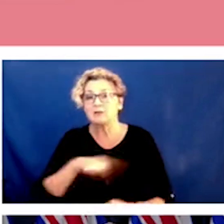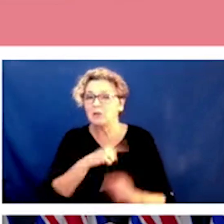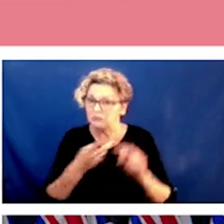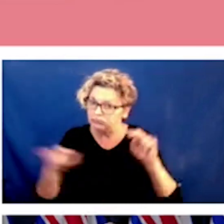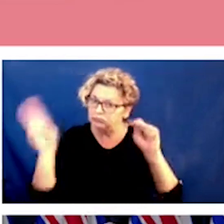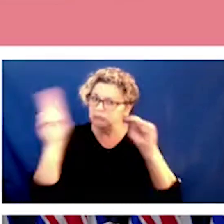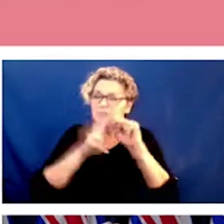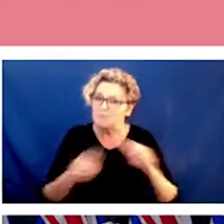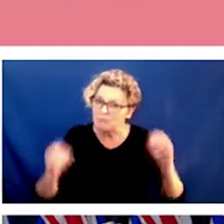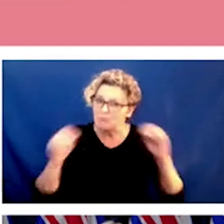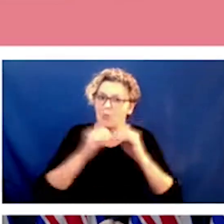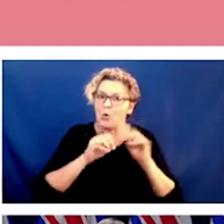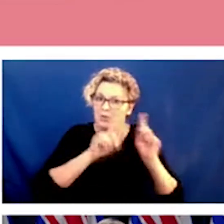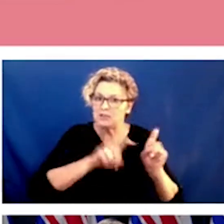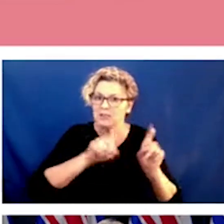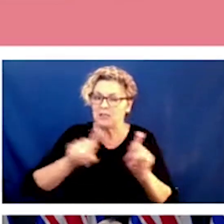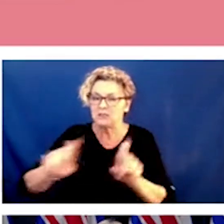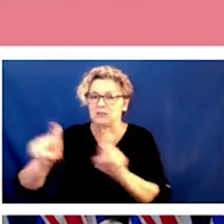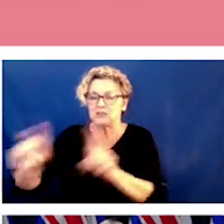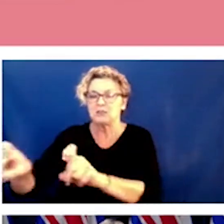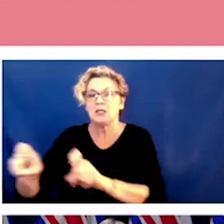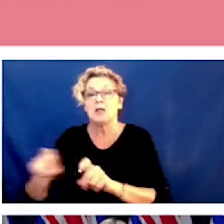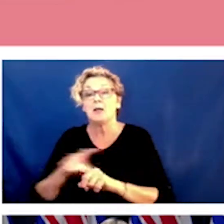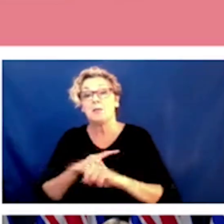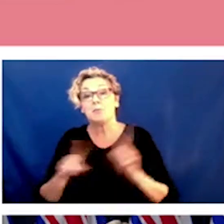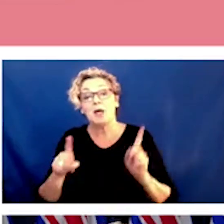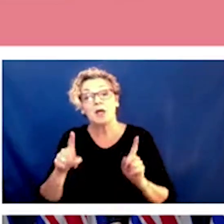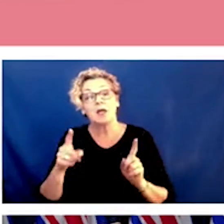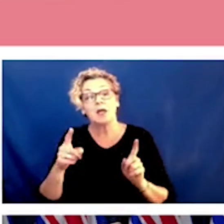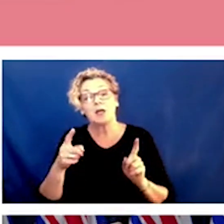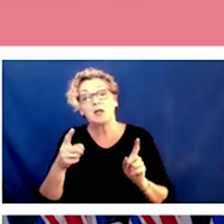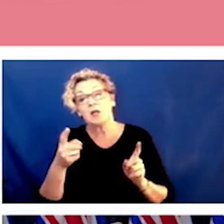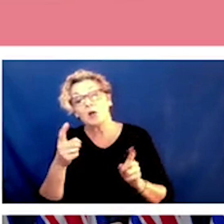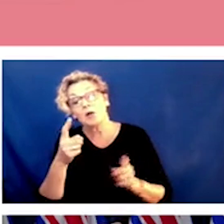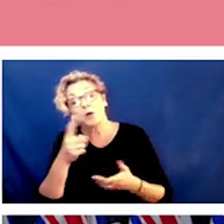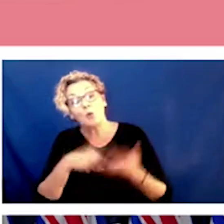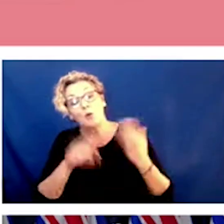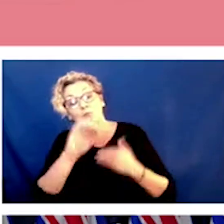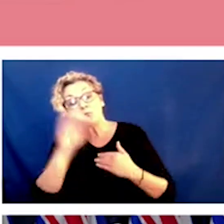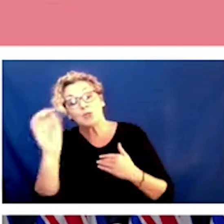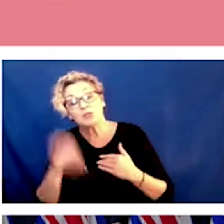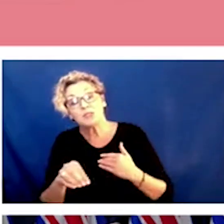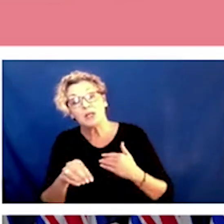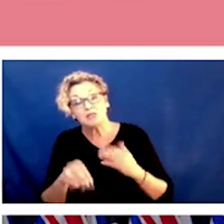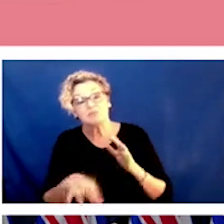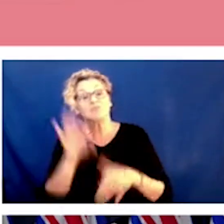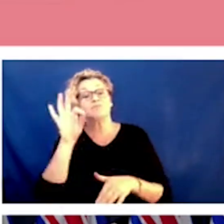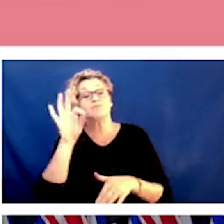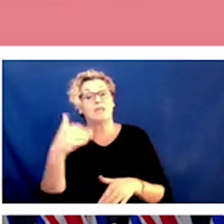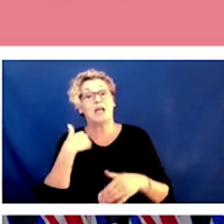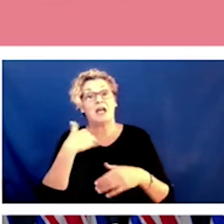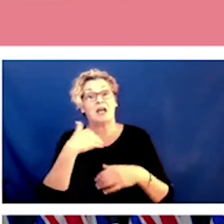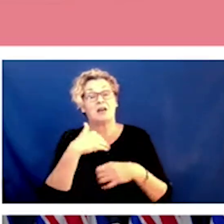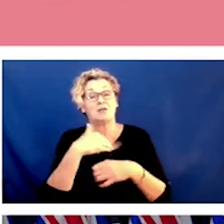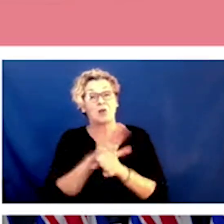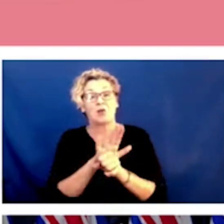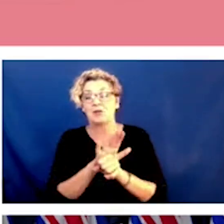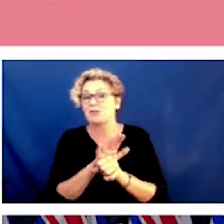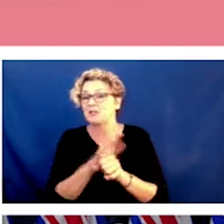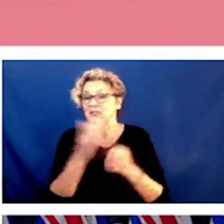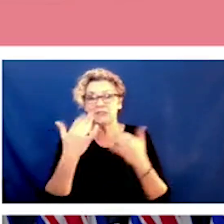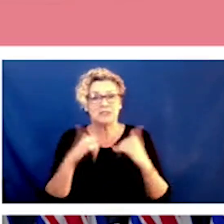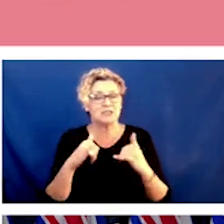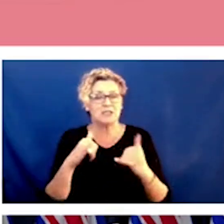Just to give a little more detail around the testing by age, this graph shows us